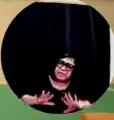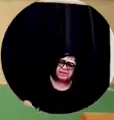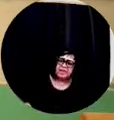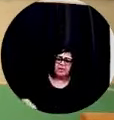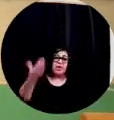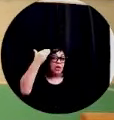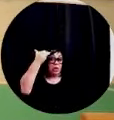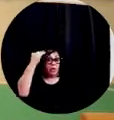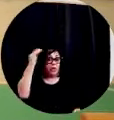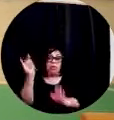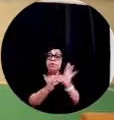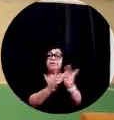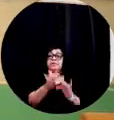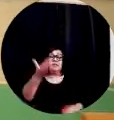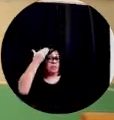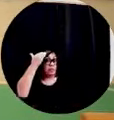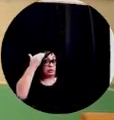my second point.